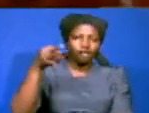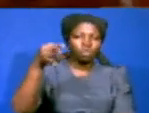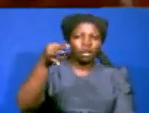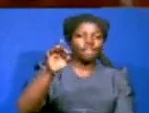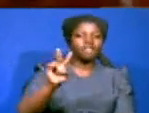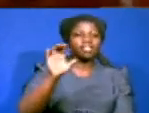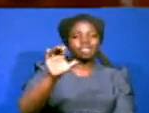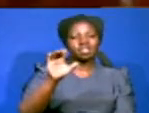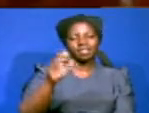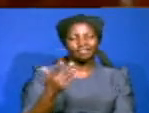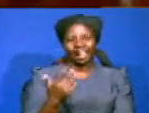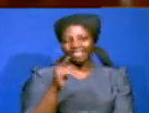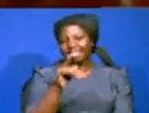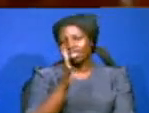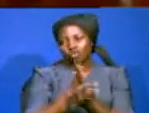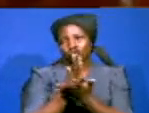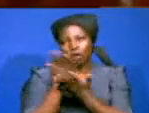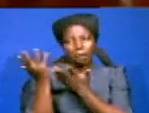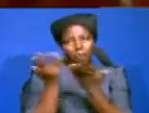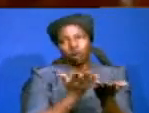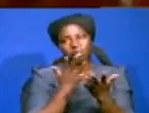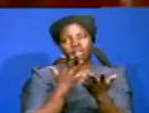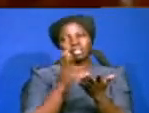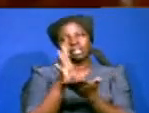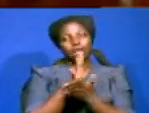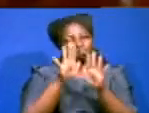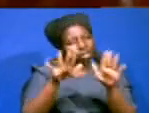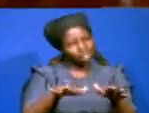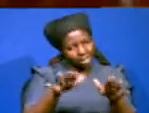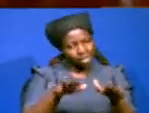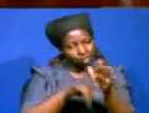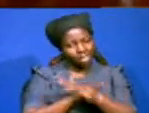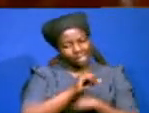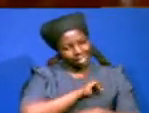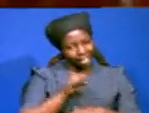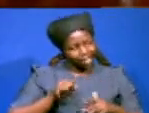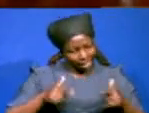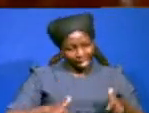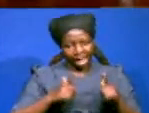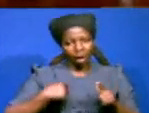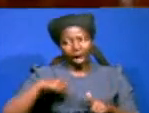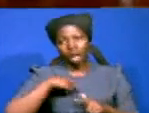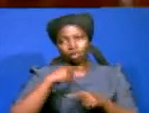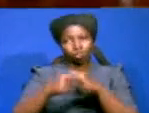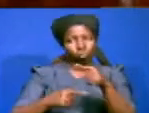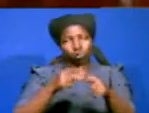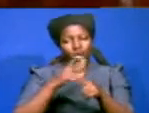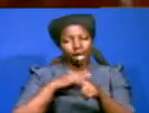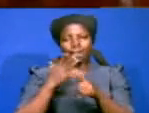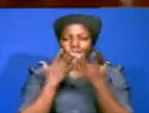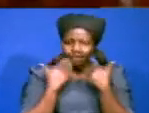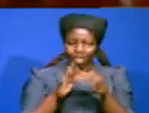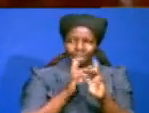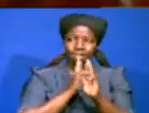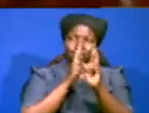That brought some relaxation in Senate and allowed us to proceed and finish the report. And